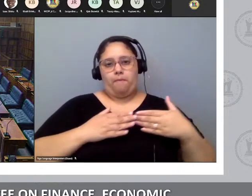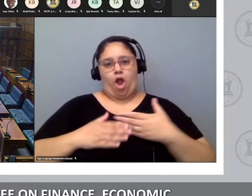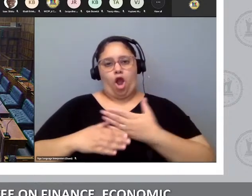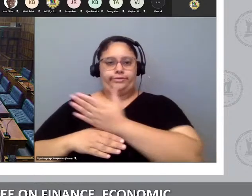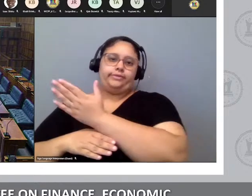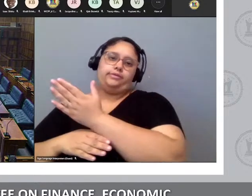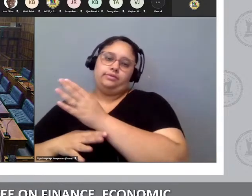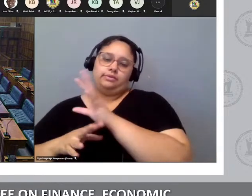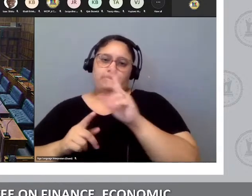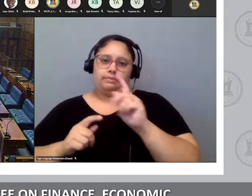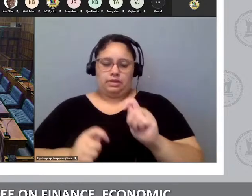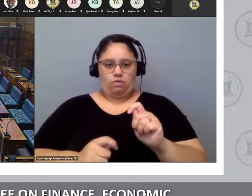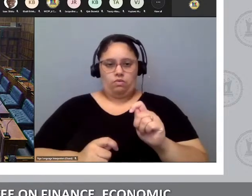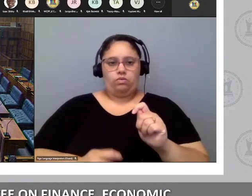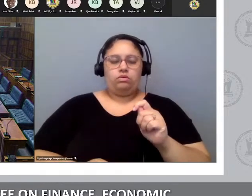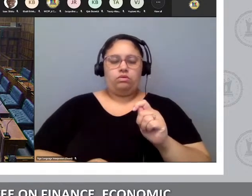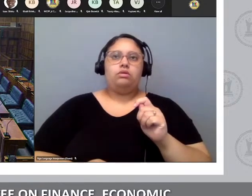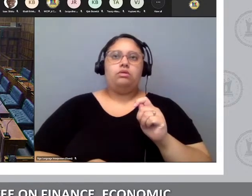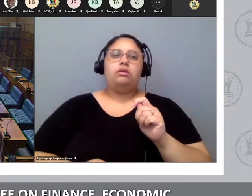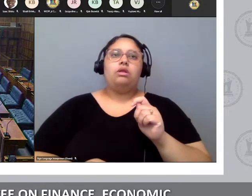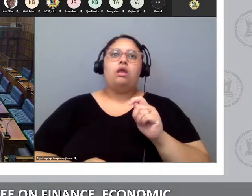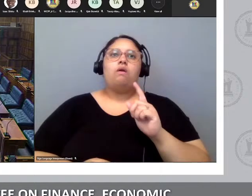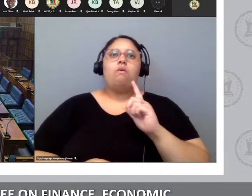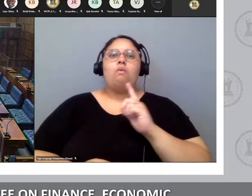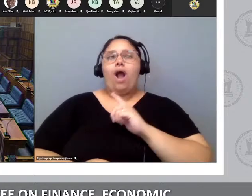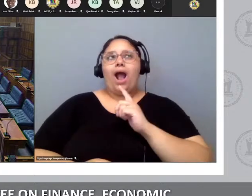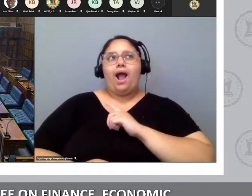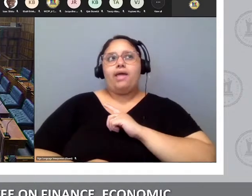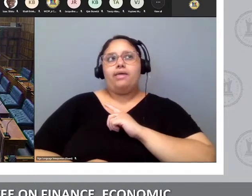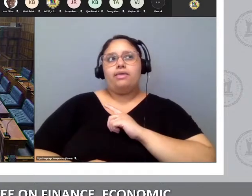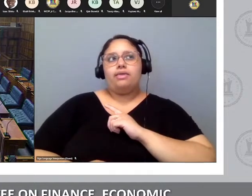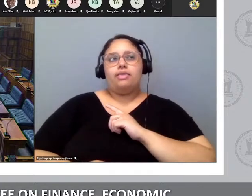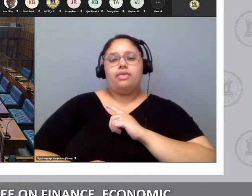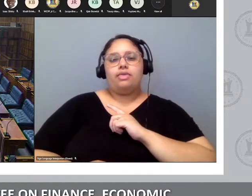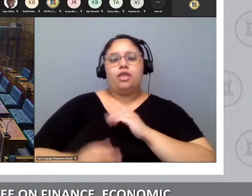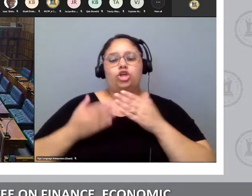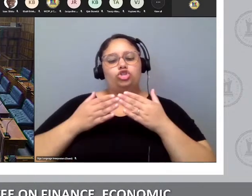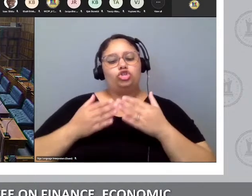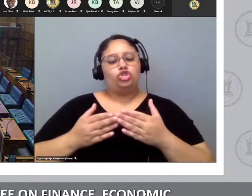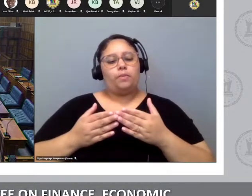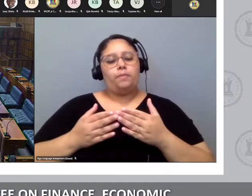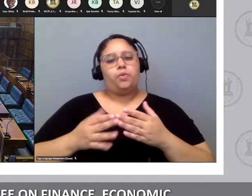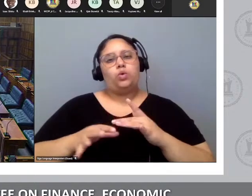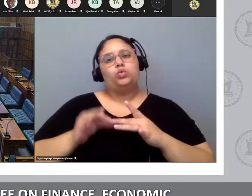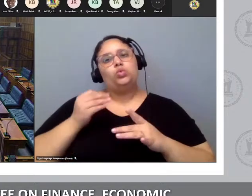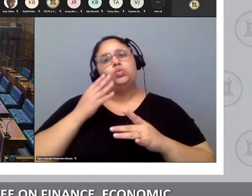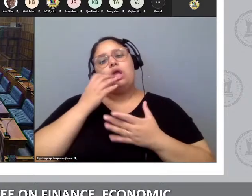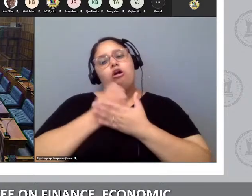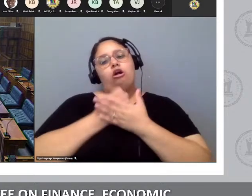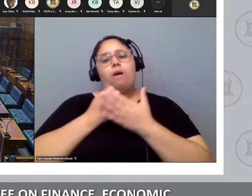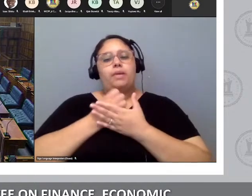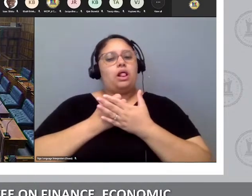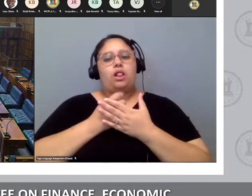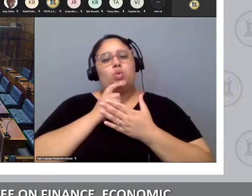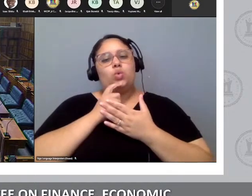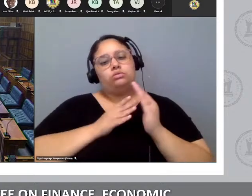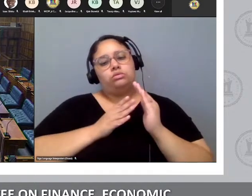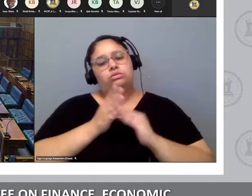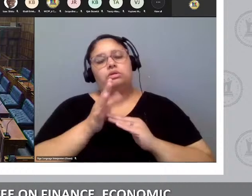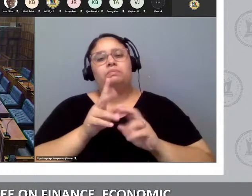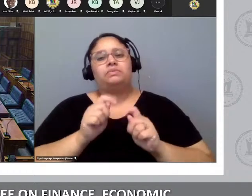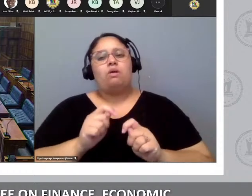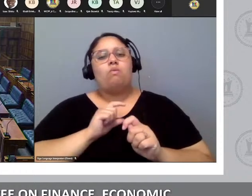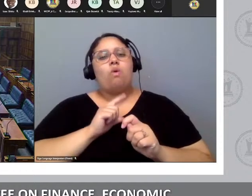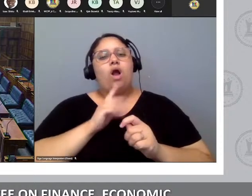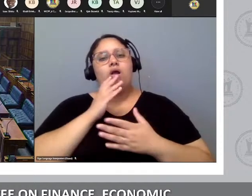um why would it not be economical for a shipping line to use Cape Town why would it be more economical for them to use another line this